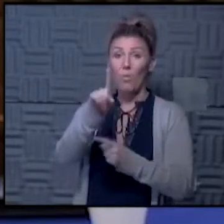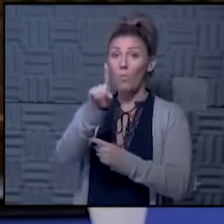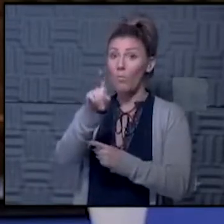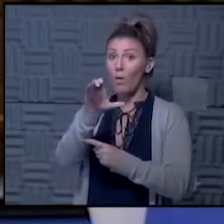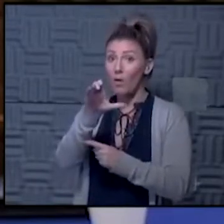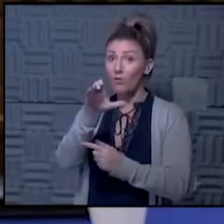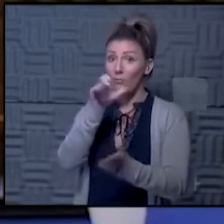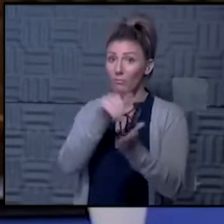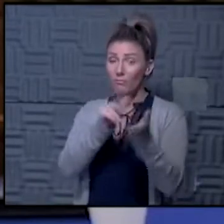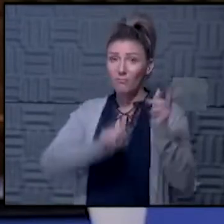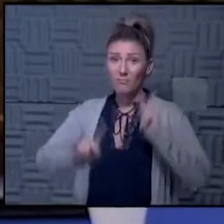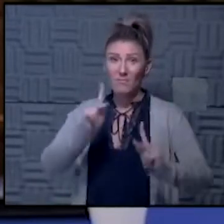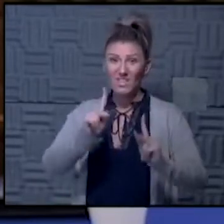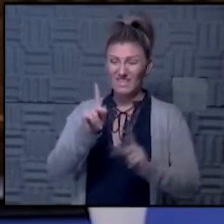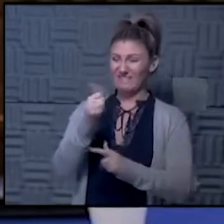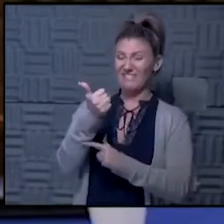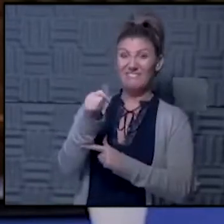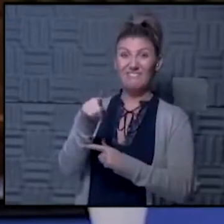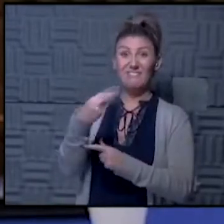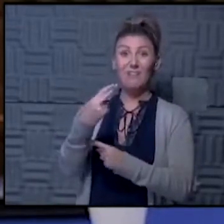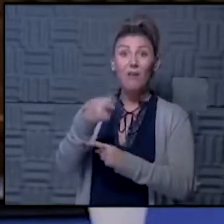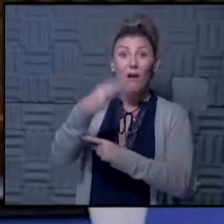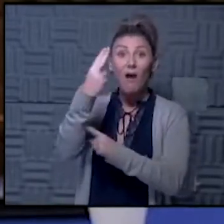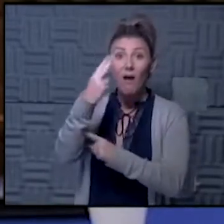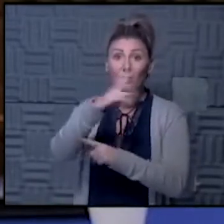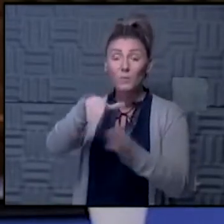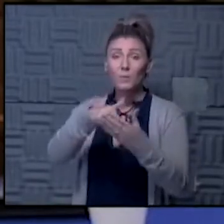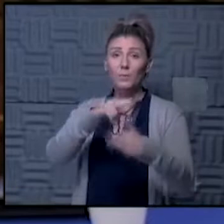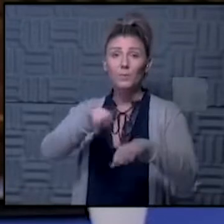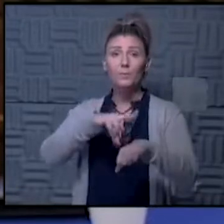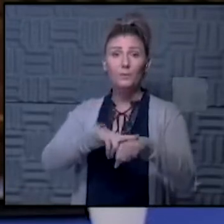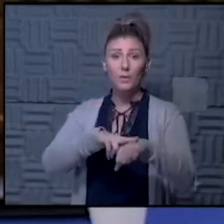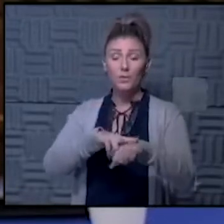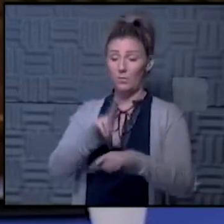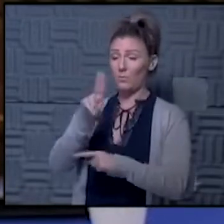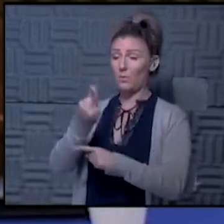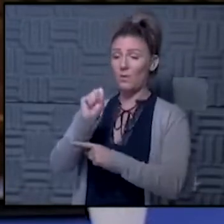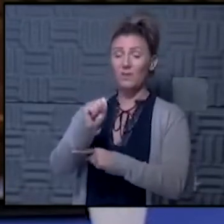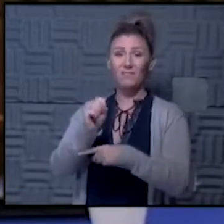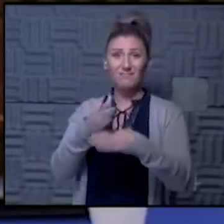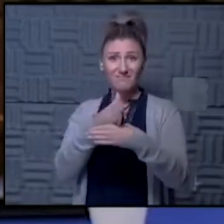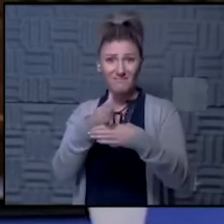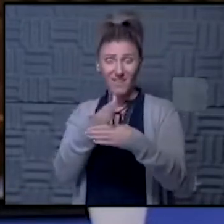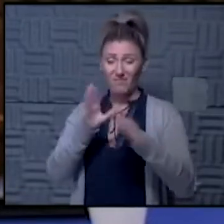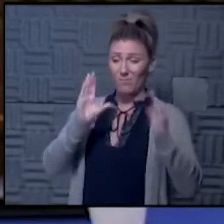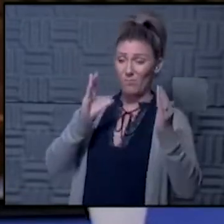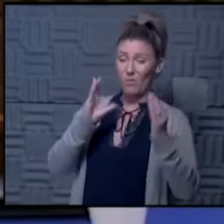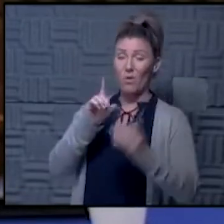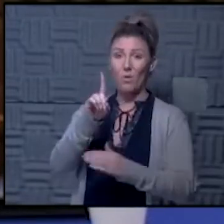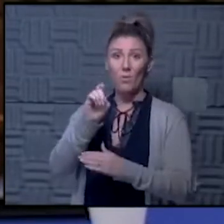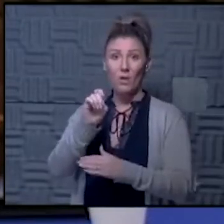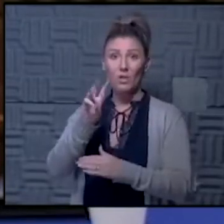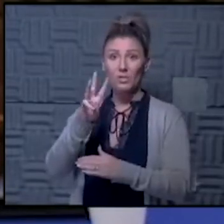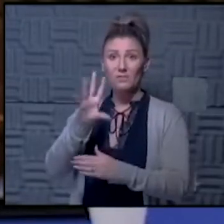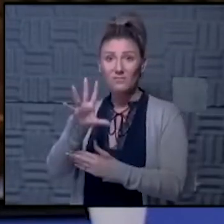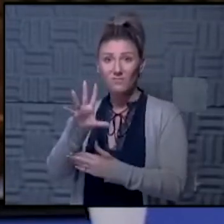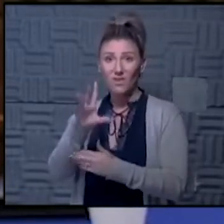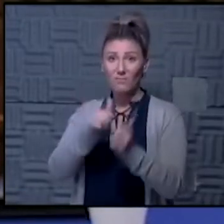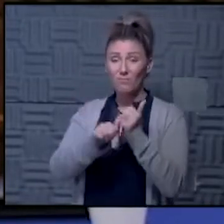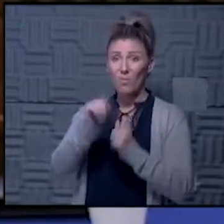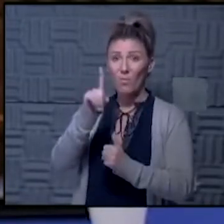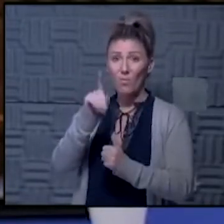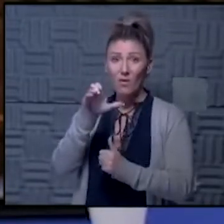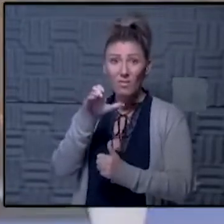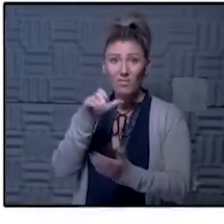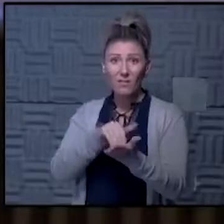That has us at the 10th highest in the nation. The U.S. average, compared to 165 per 100,000, is 93